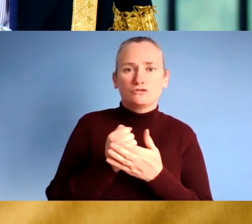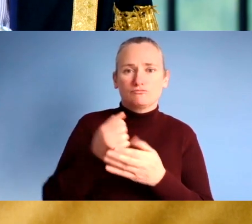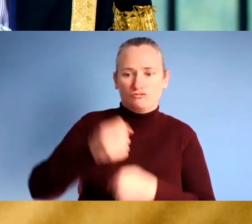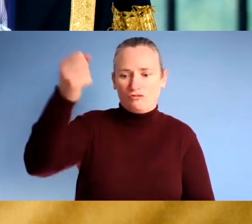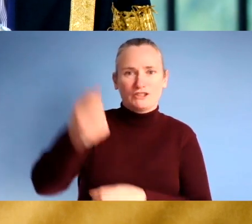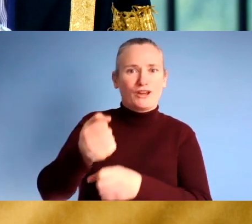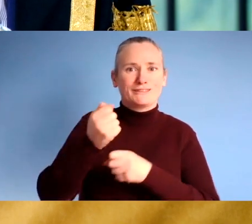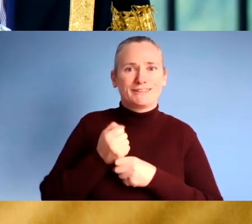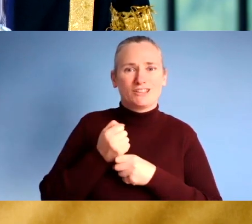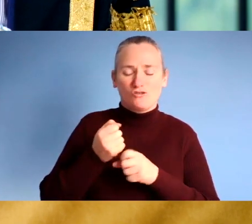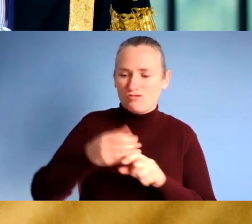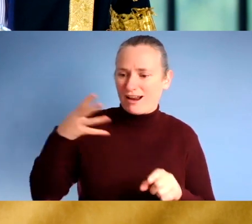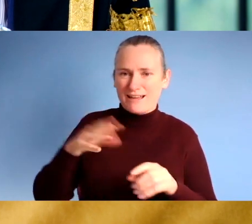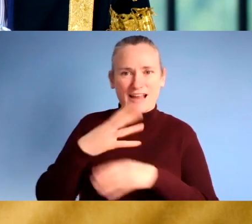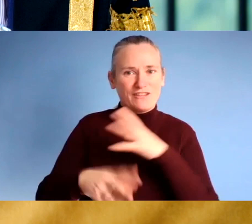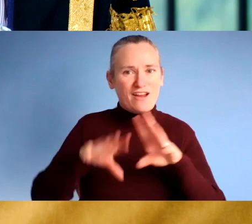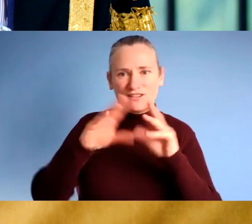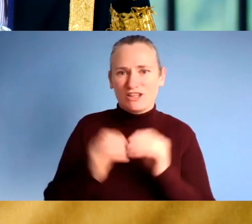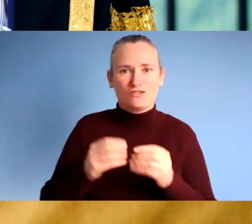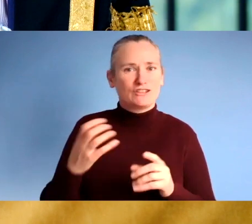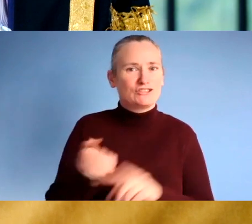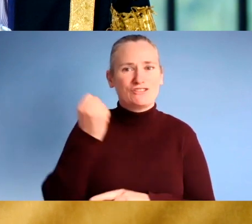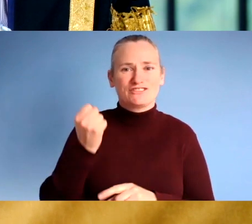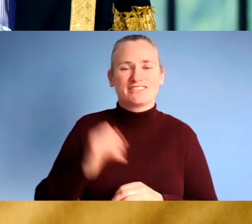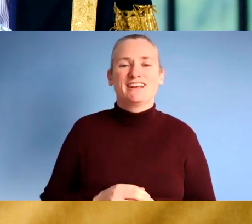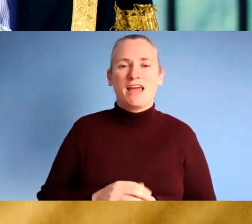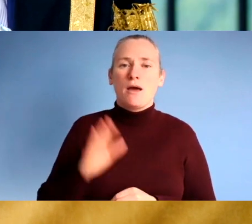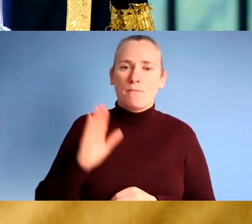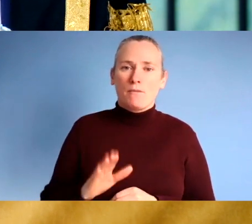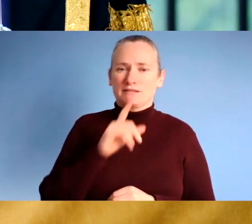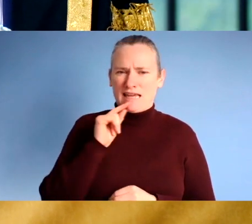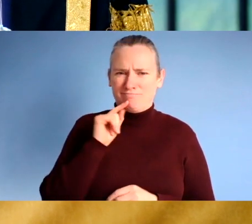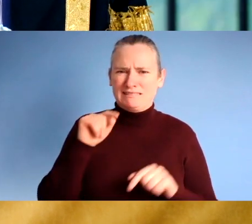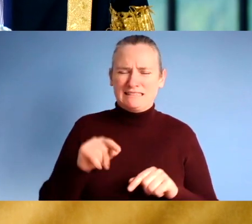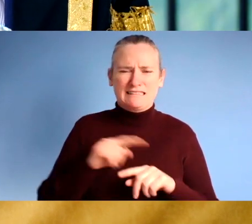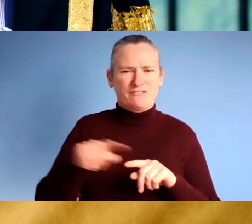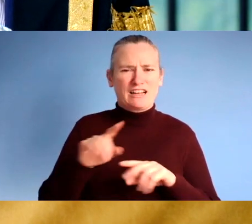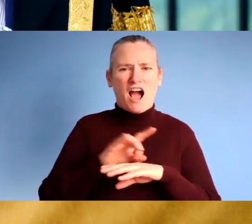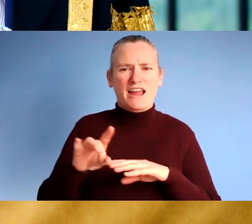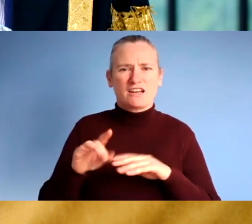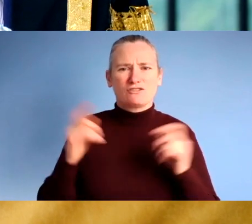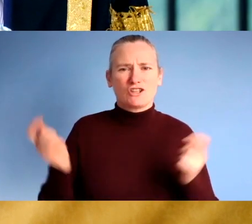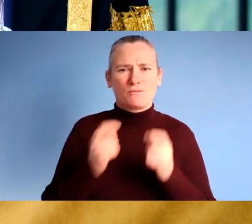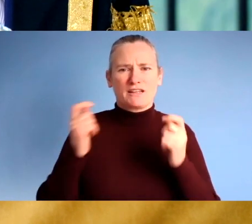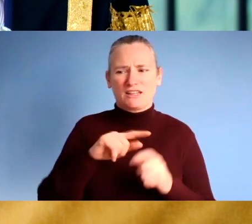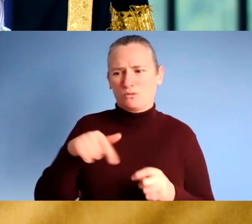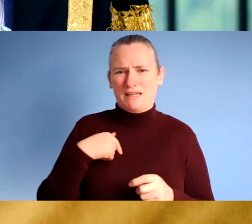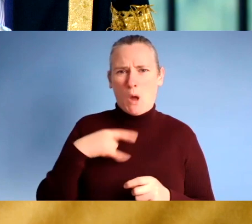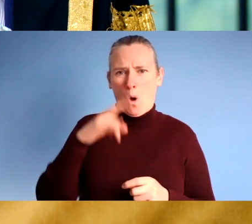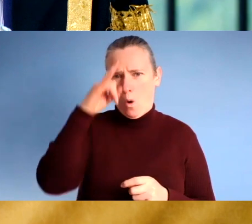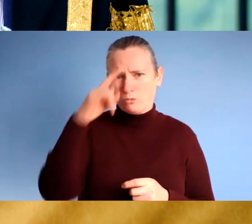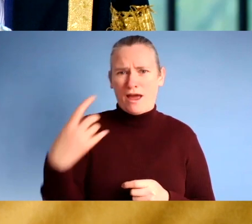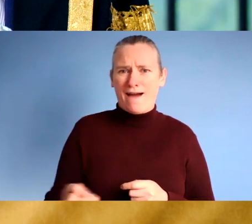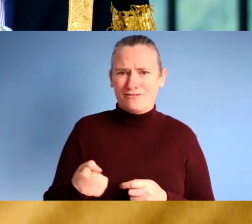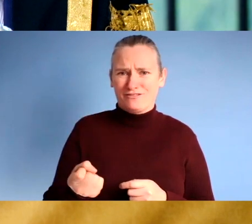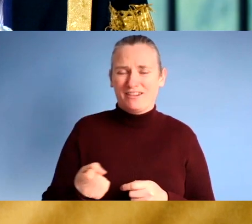recognise all that you have achieved. I must acknowledge that this is a different kind of ceremony than any of us would have hoped to have ever had, but of course